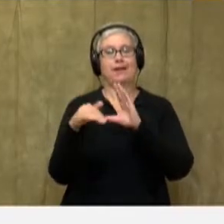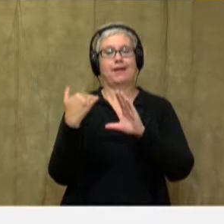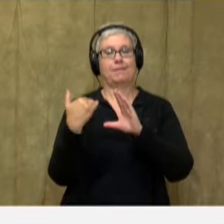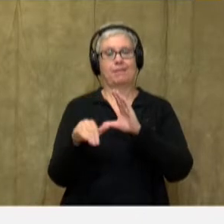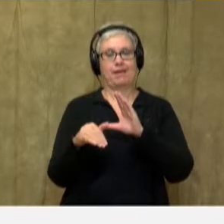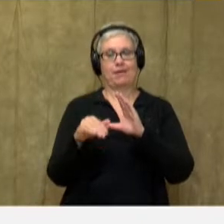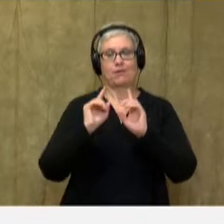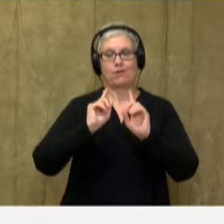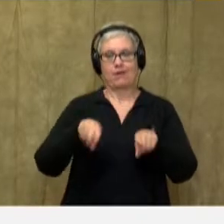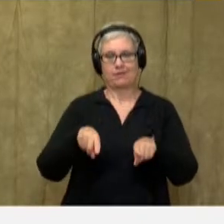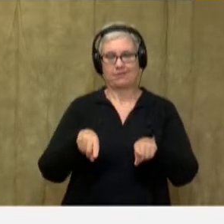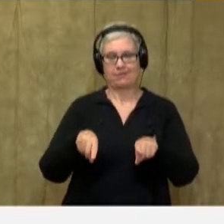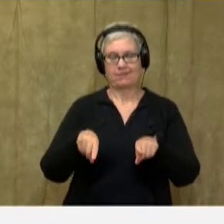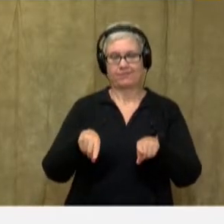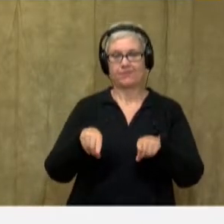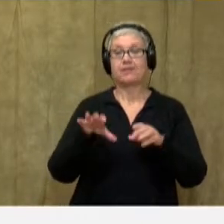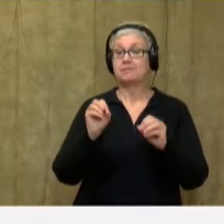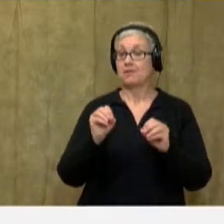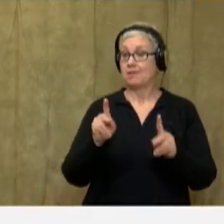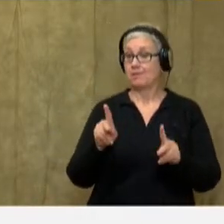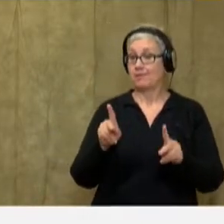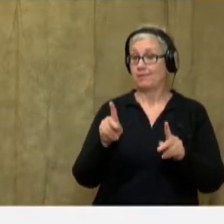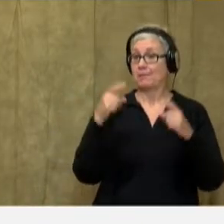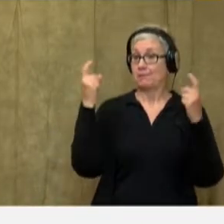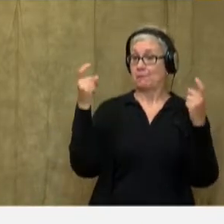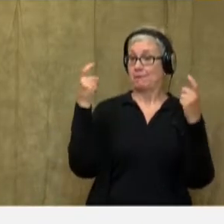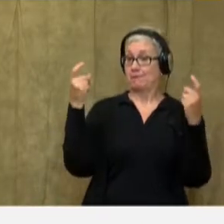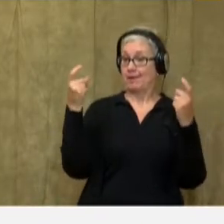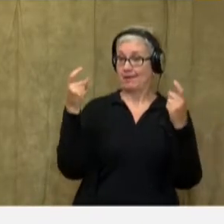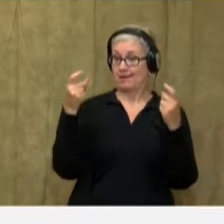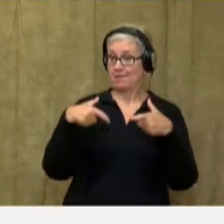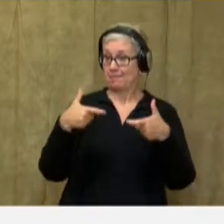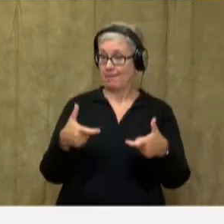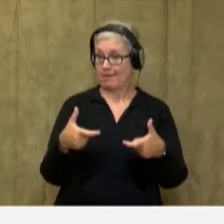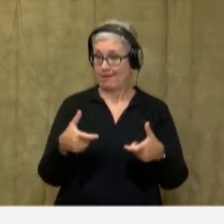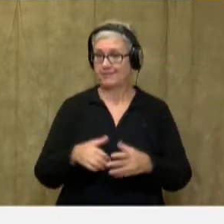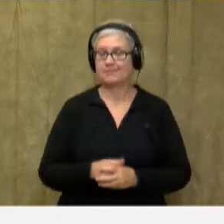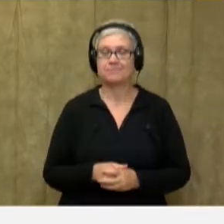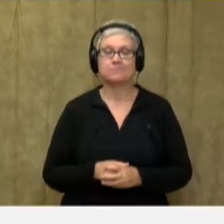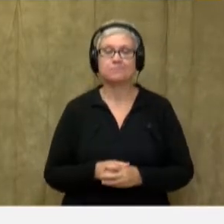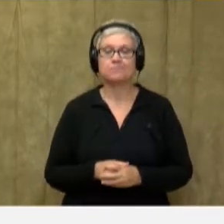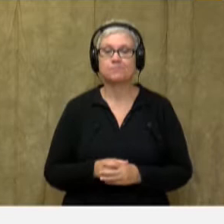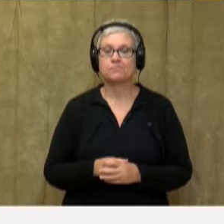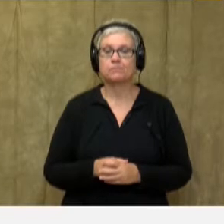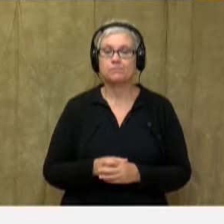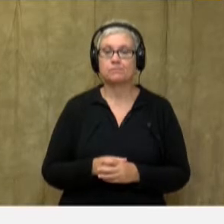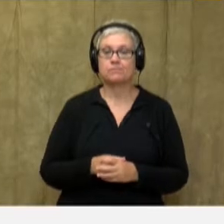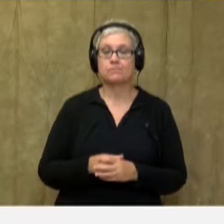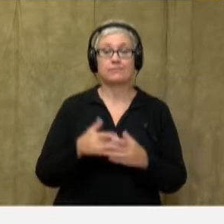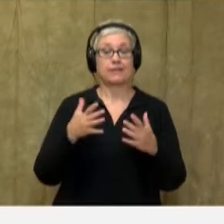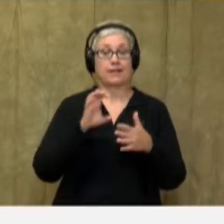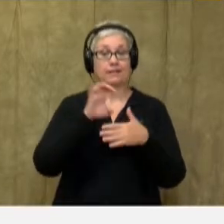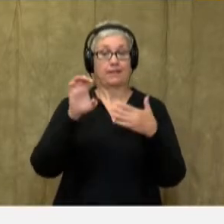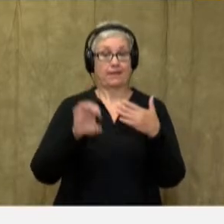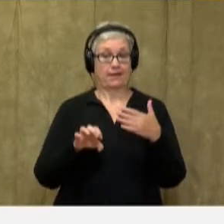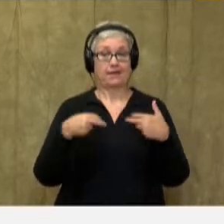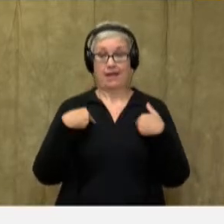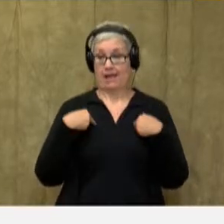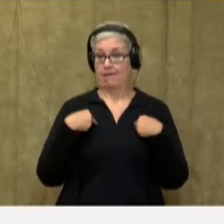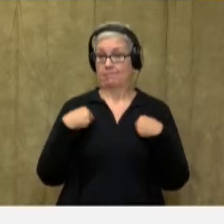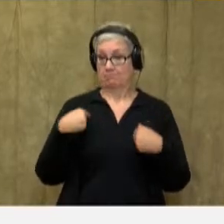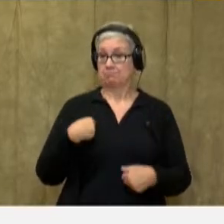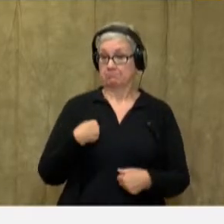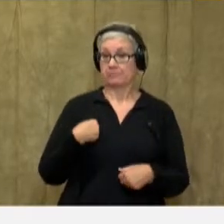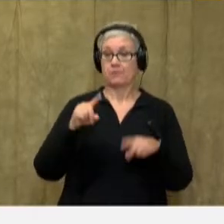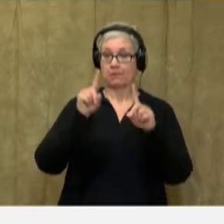in and get the opportunity to get some prizes. So in fact, at the end, I'm going to have a question. I